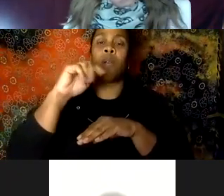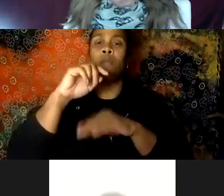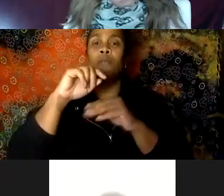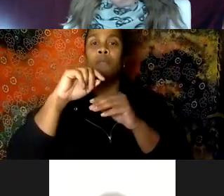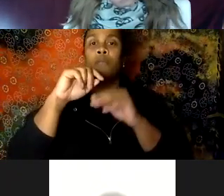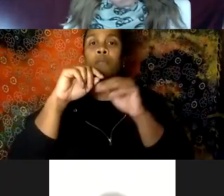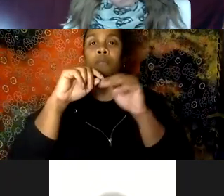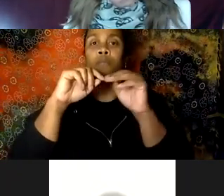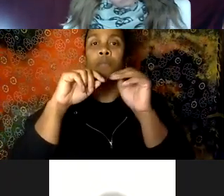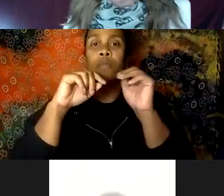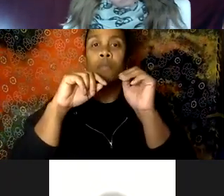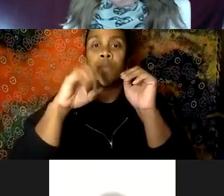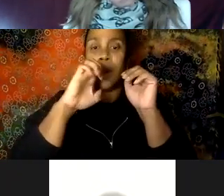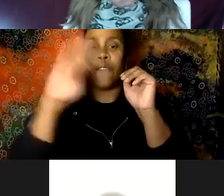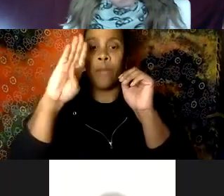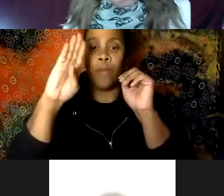link.